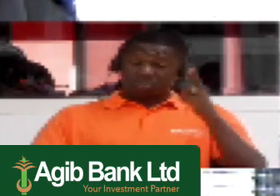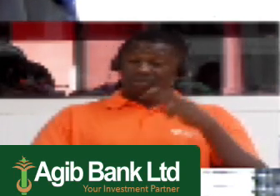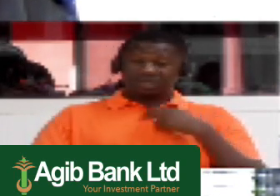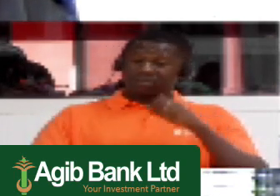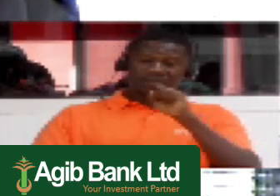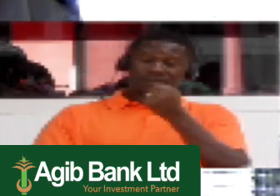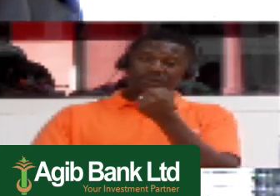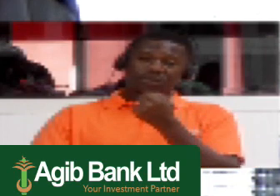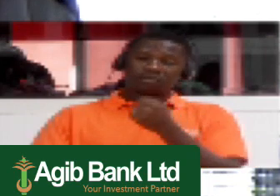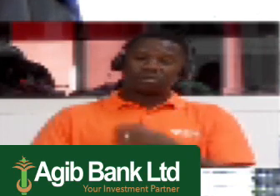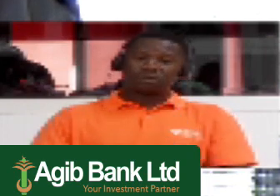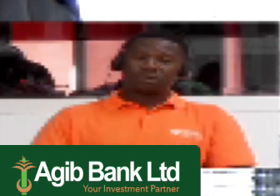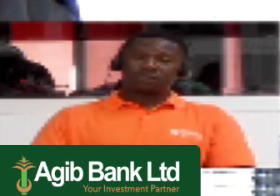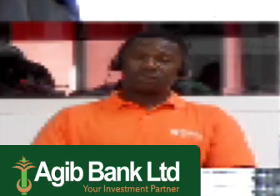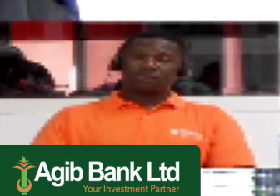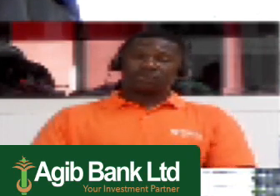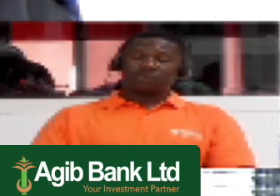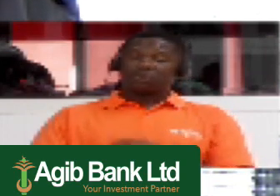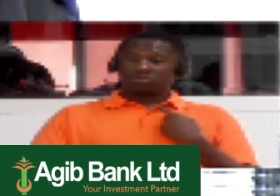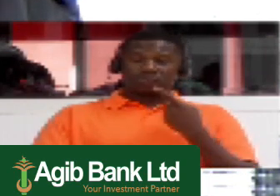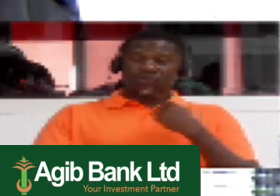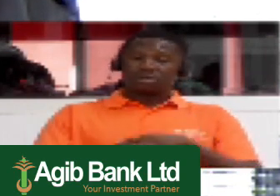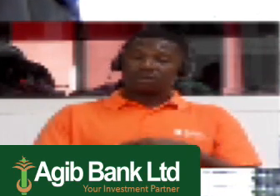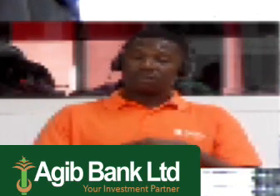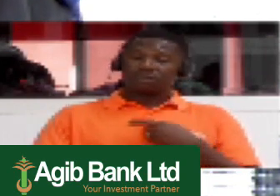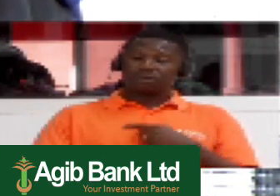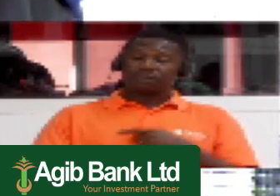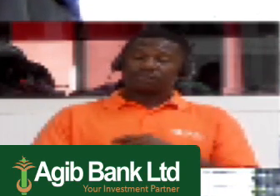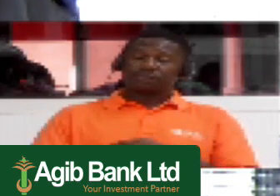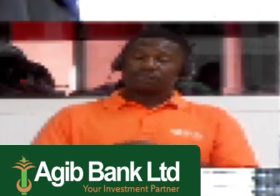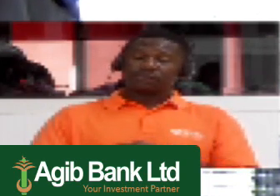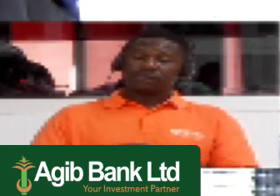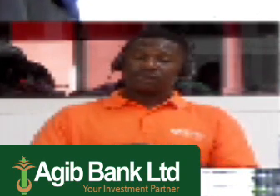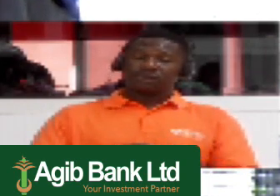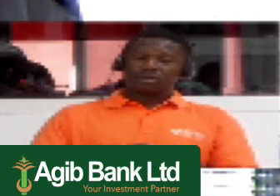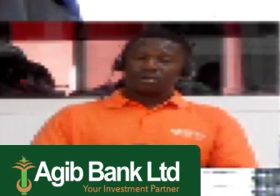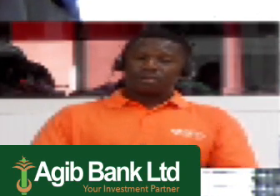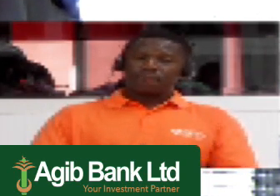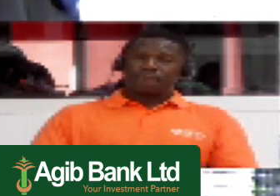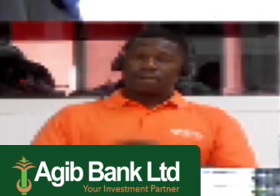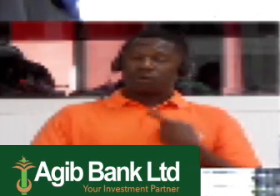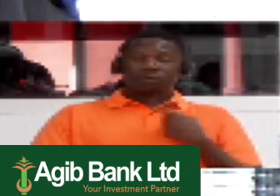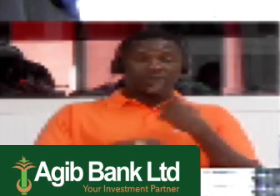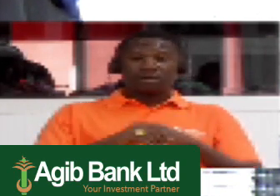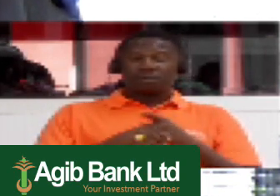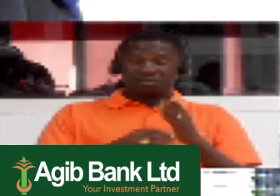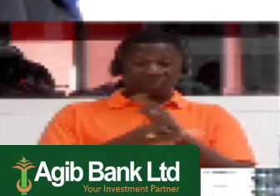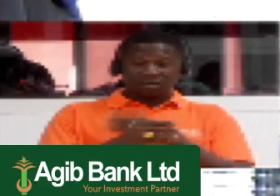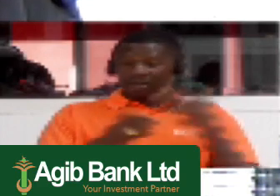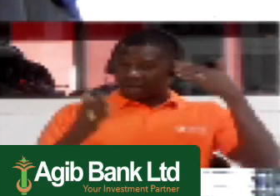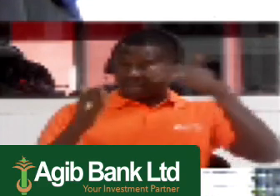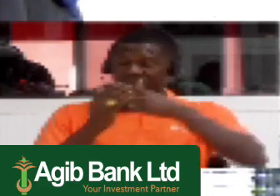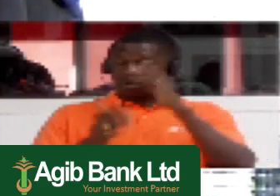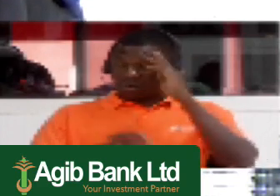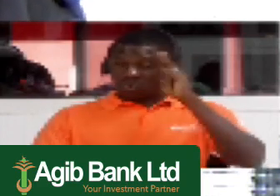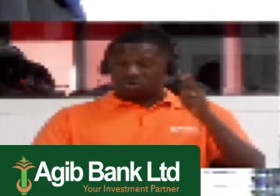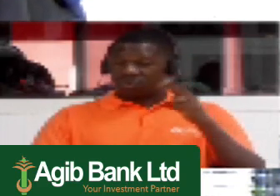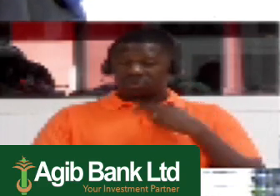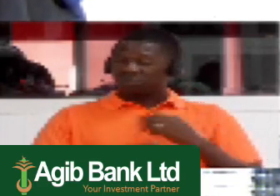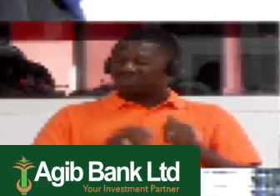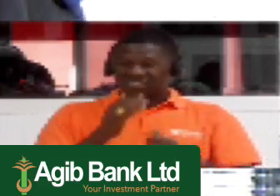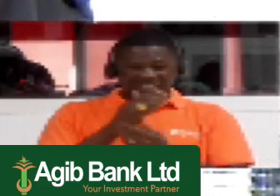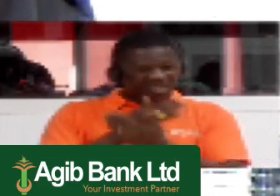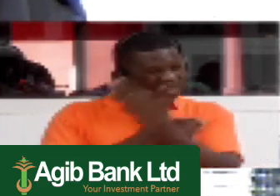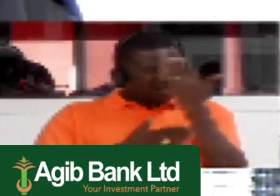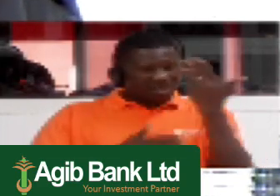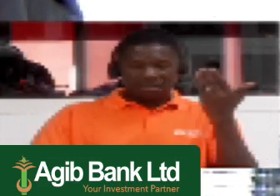to go home, I find it difficult. Adoni mfutala Kasakunda janimbe futala birikamo fano Kasakunda fano keta. So before I get to Kasakunda, it